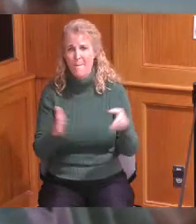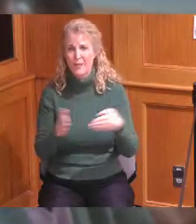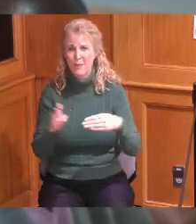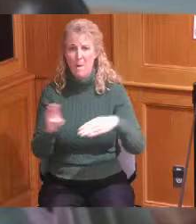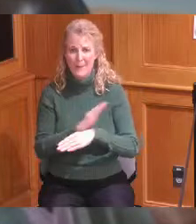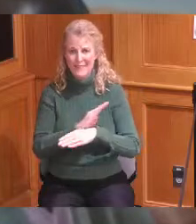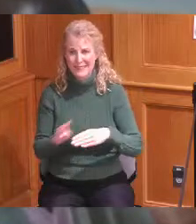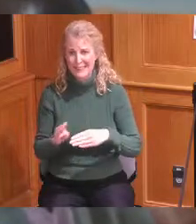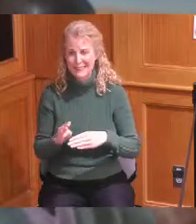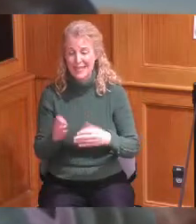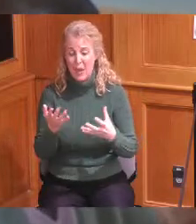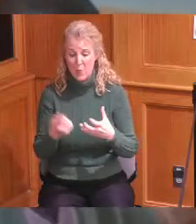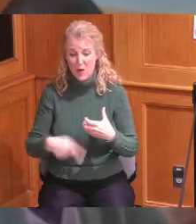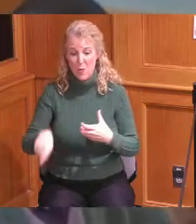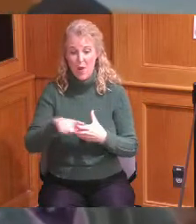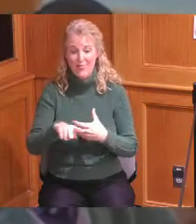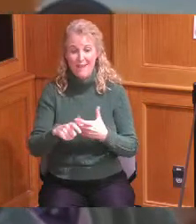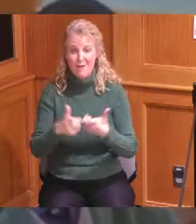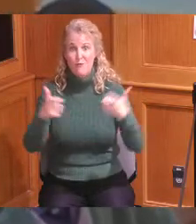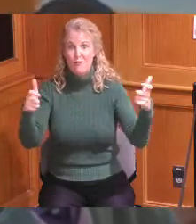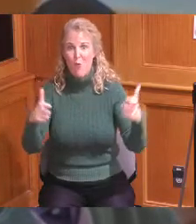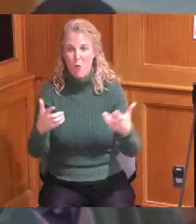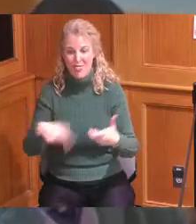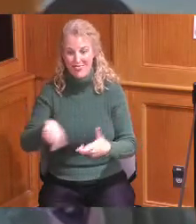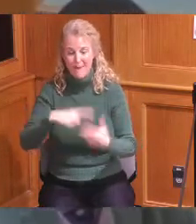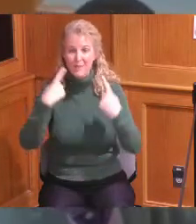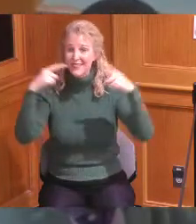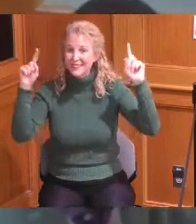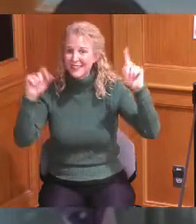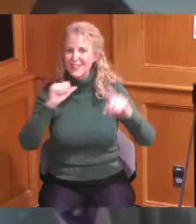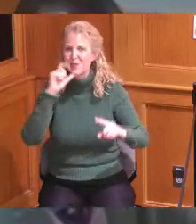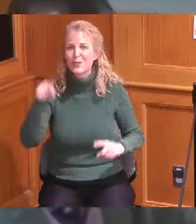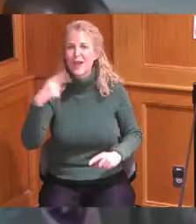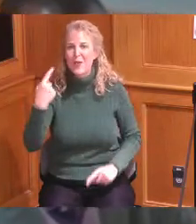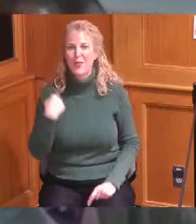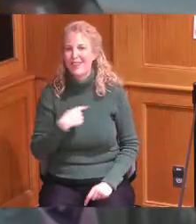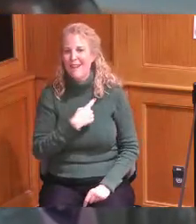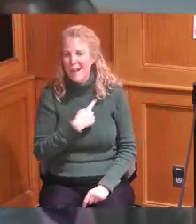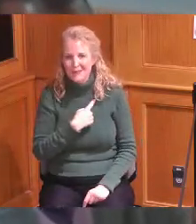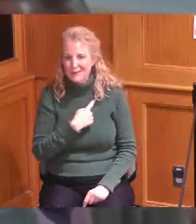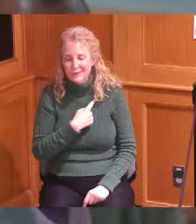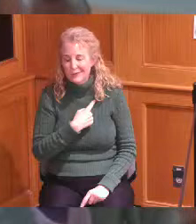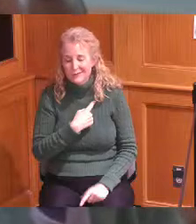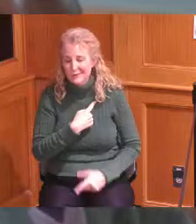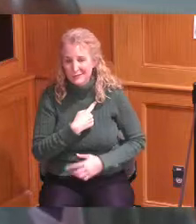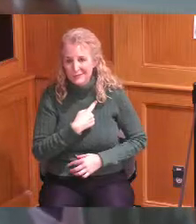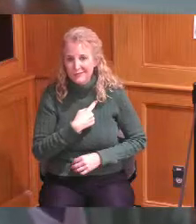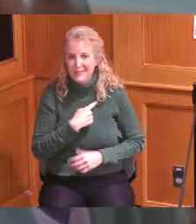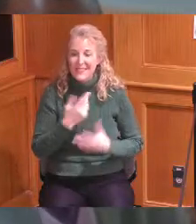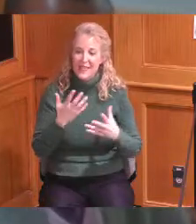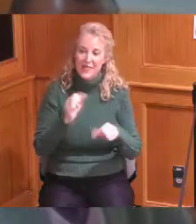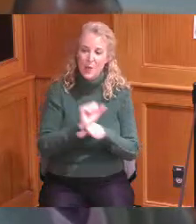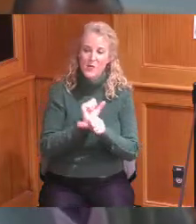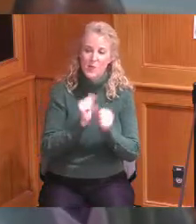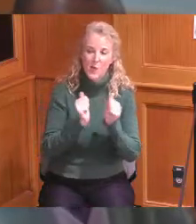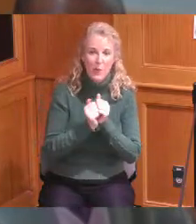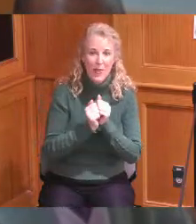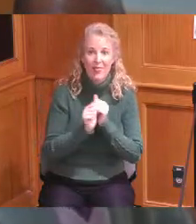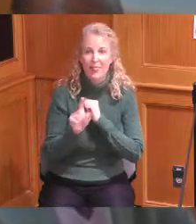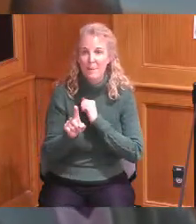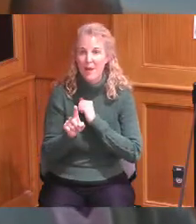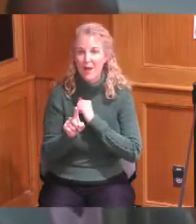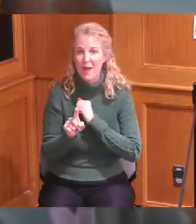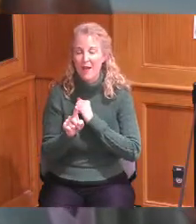help them catapult them so that it's not just us that they are seeking to do work with, but it's